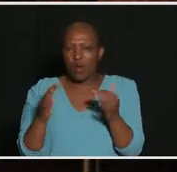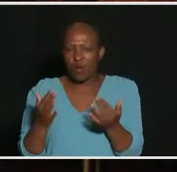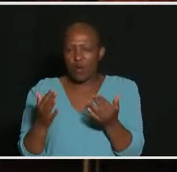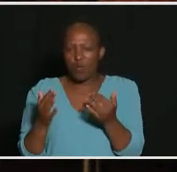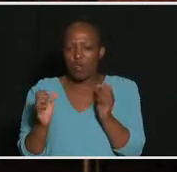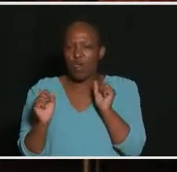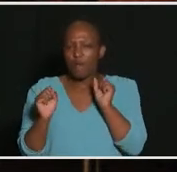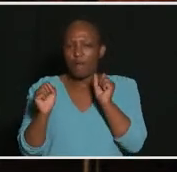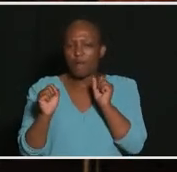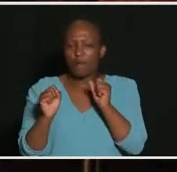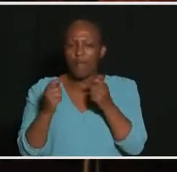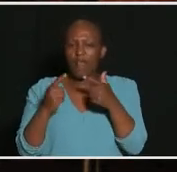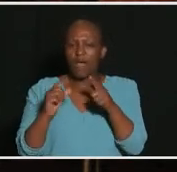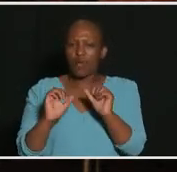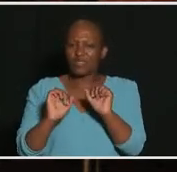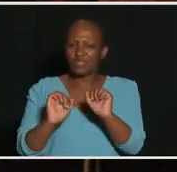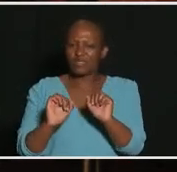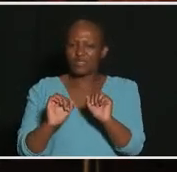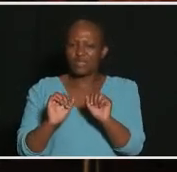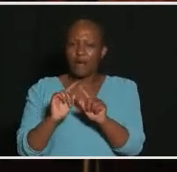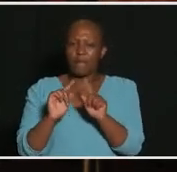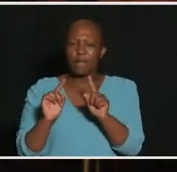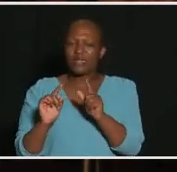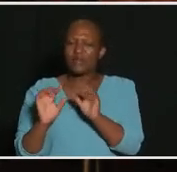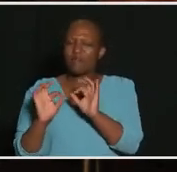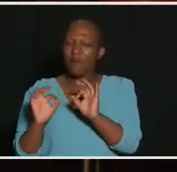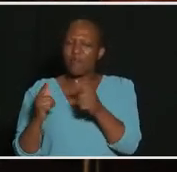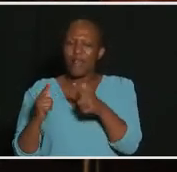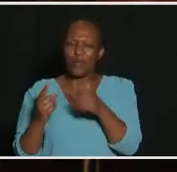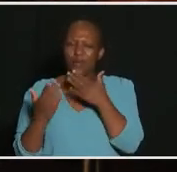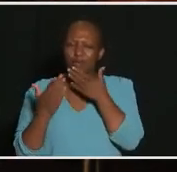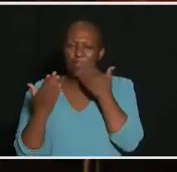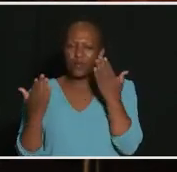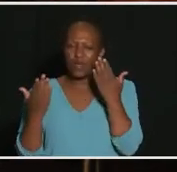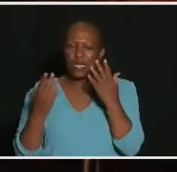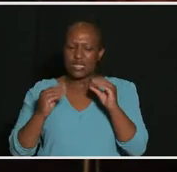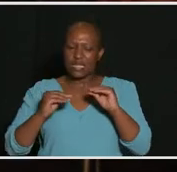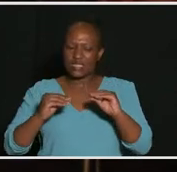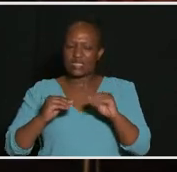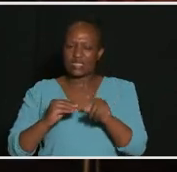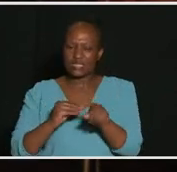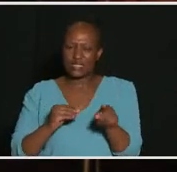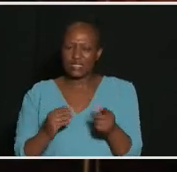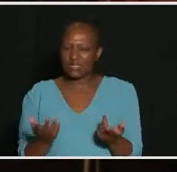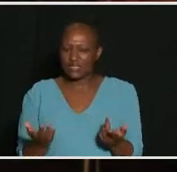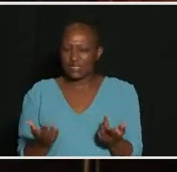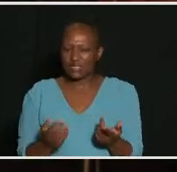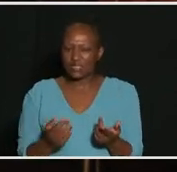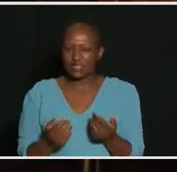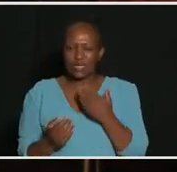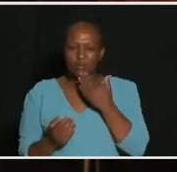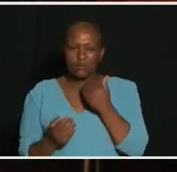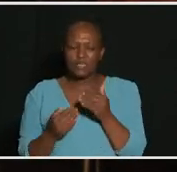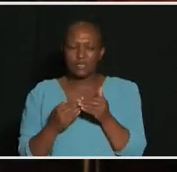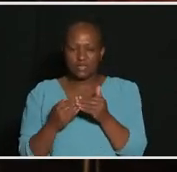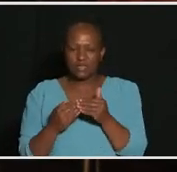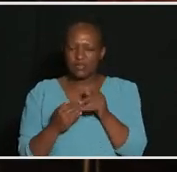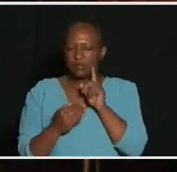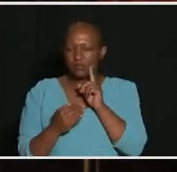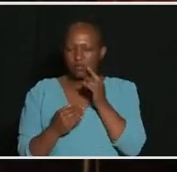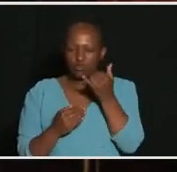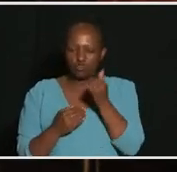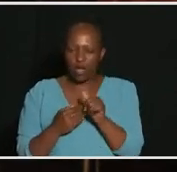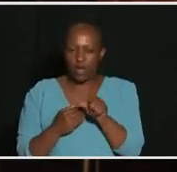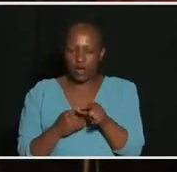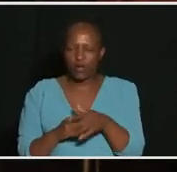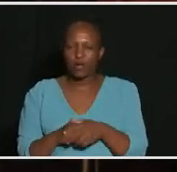their own language yet it's not the proper language that they are being taught in please look into that